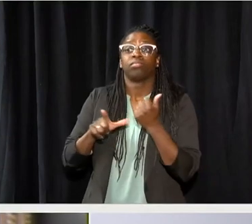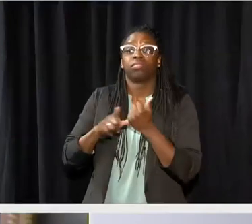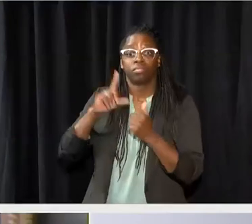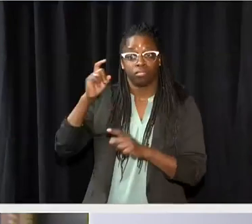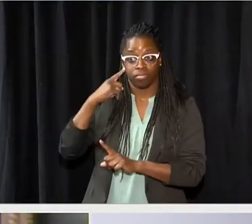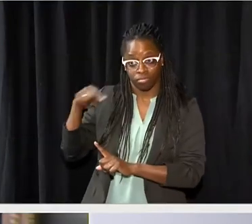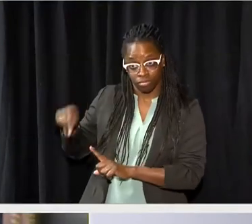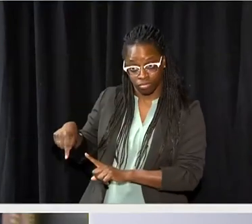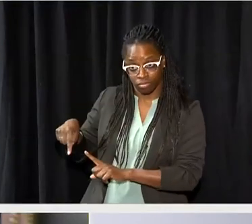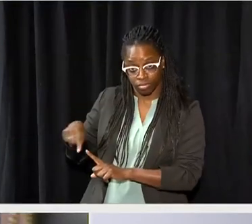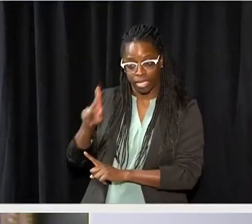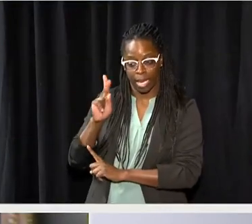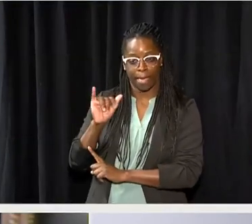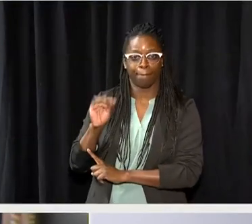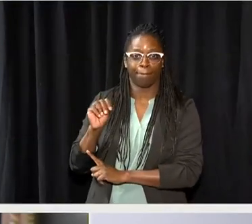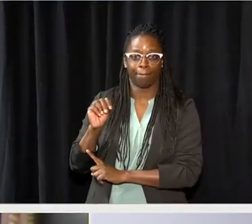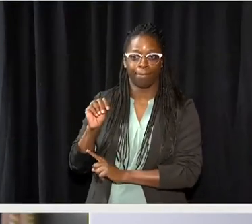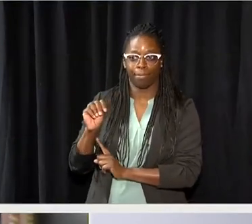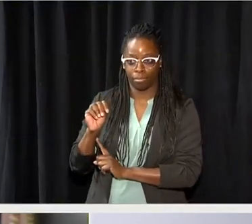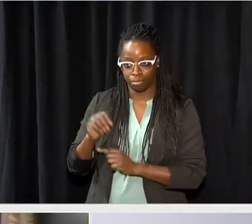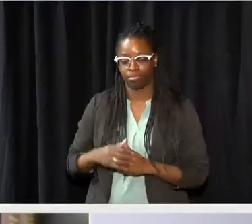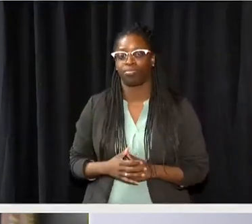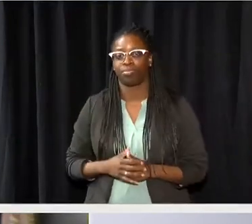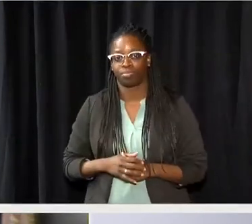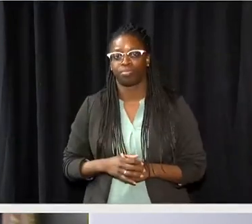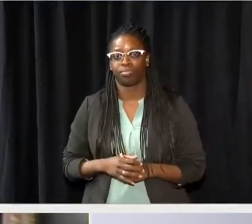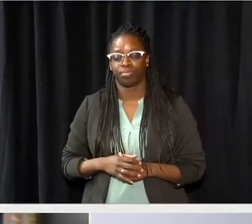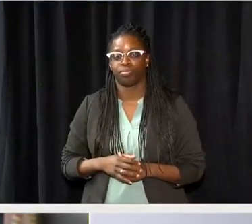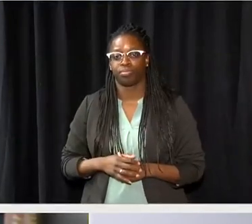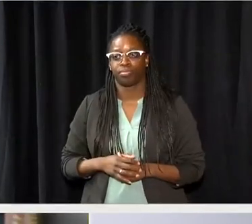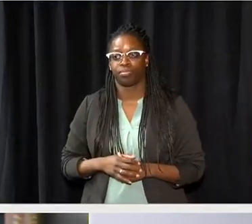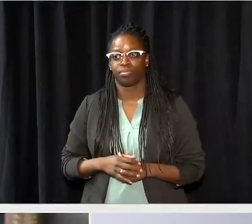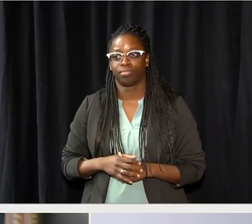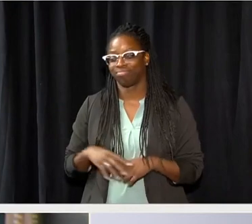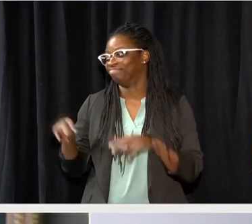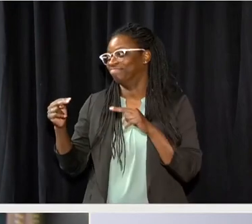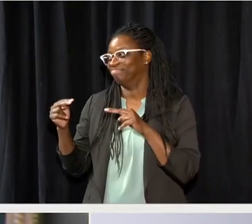Lieutenant Governor Kim.